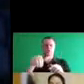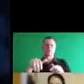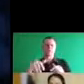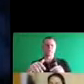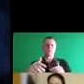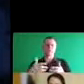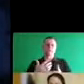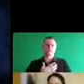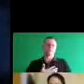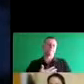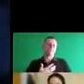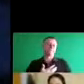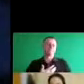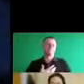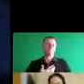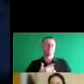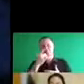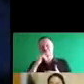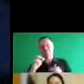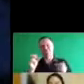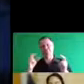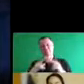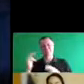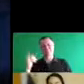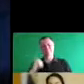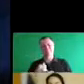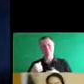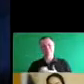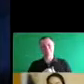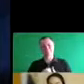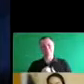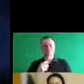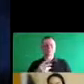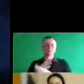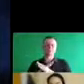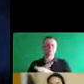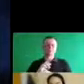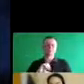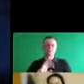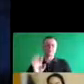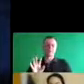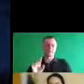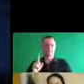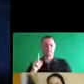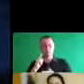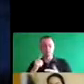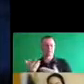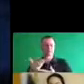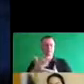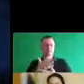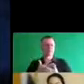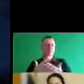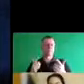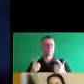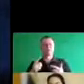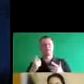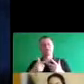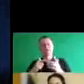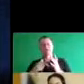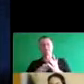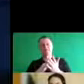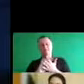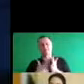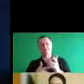were definitely debated in Australia. And another thread that comes through quite strongly throughout